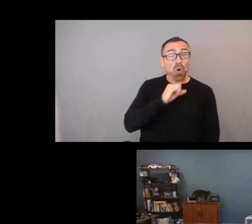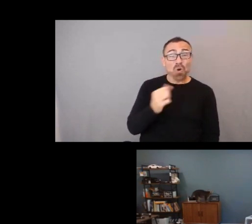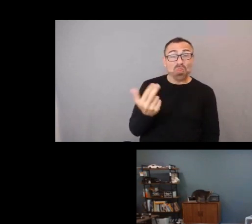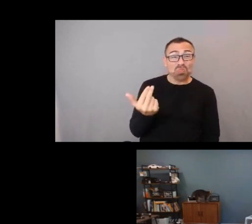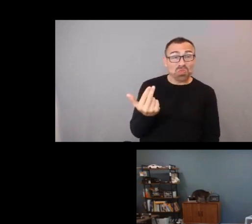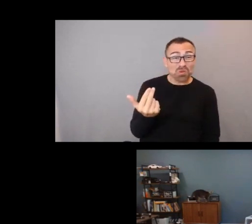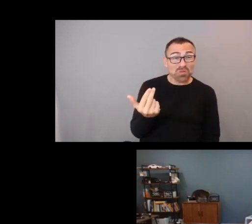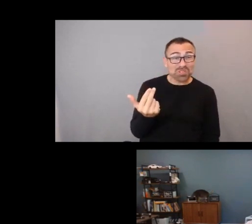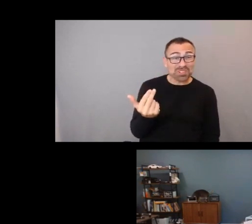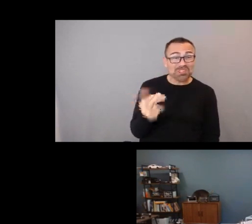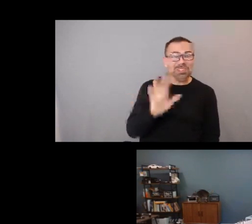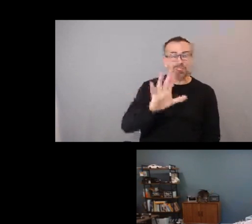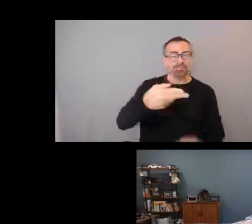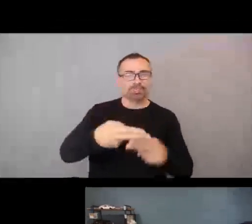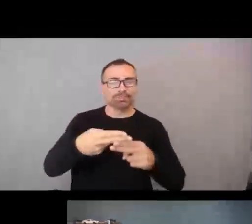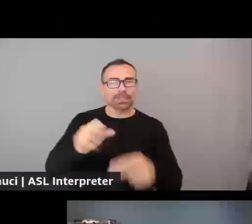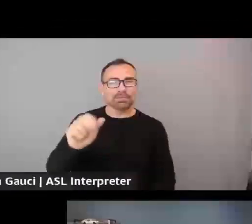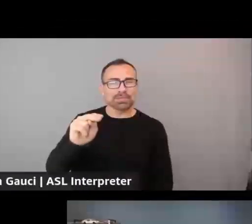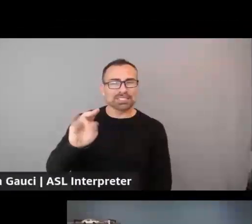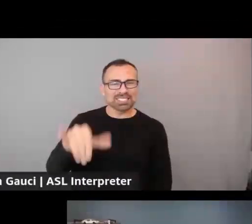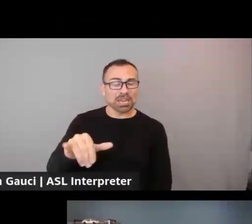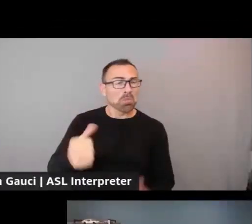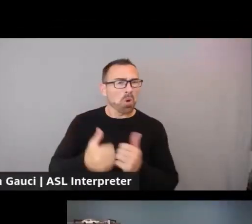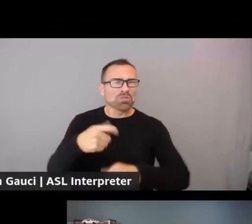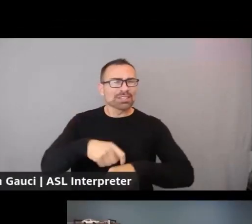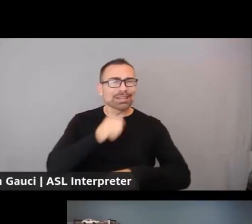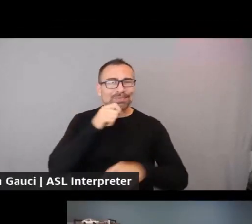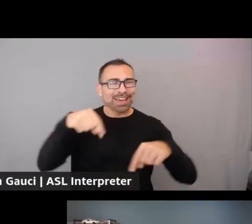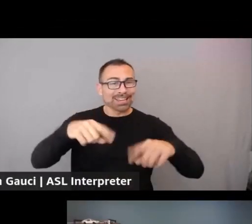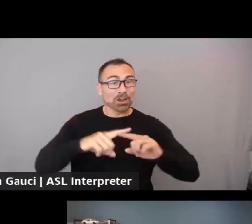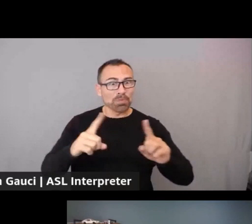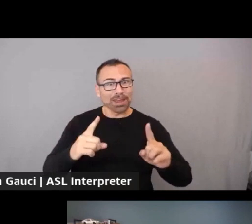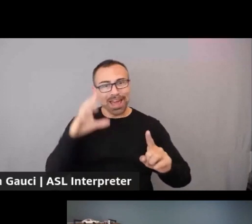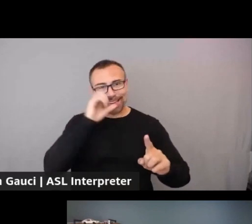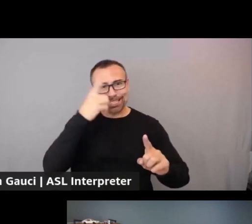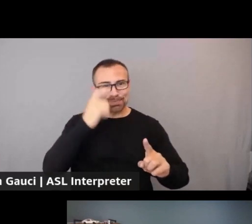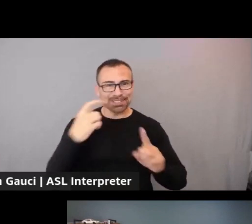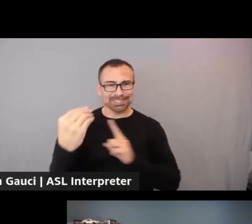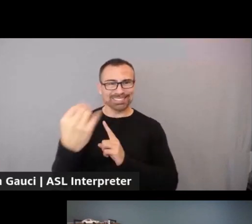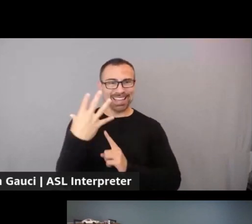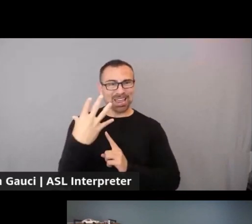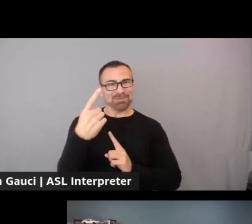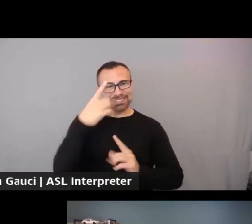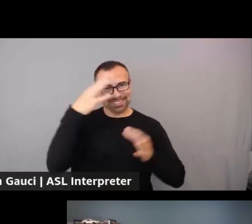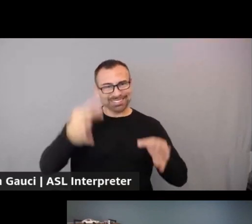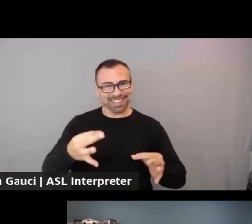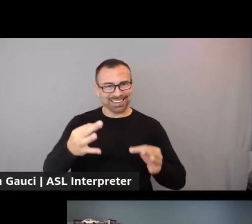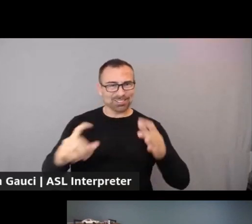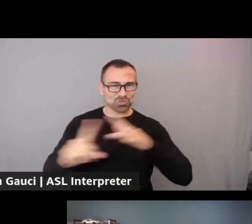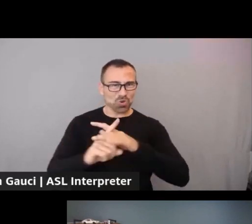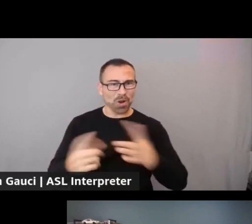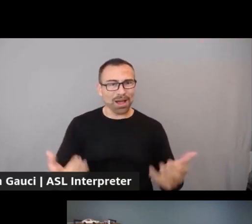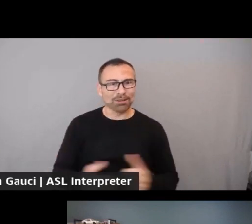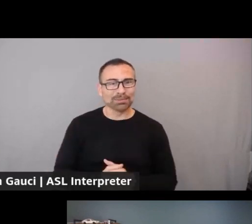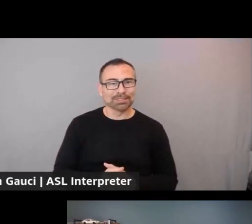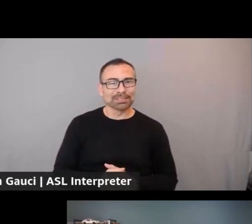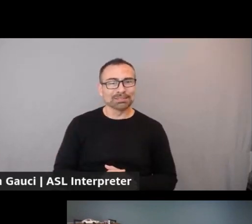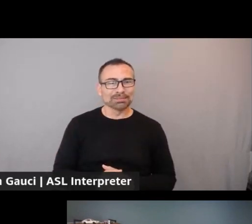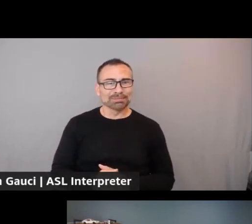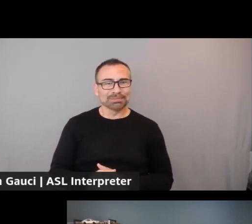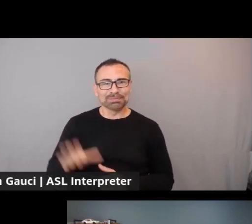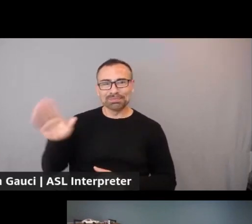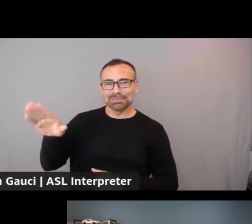that she's on the show. All right, welcome, Sunny. Hey, Jasmine, do you have a cat? I do